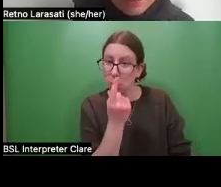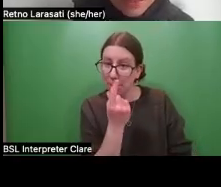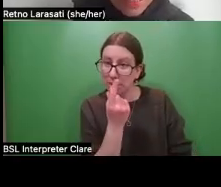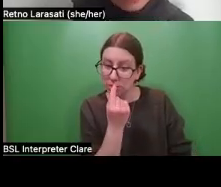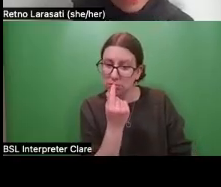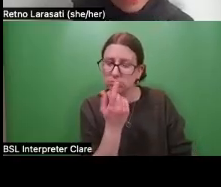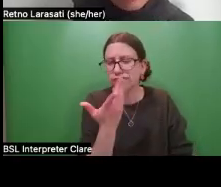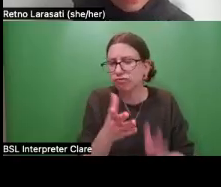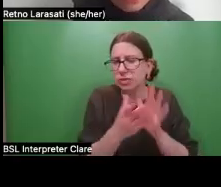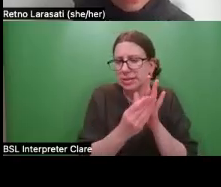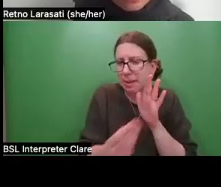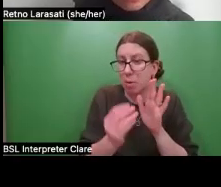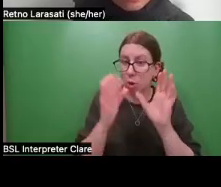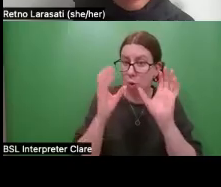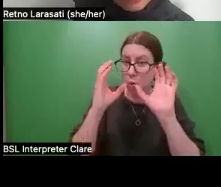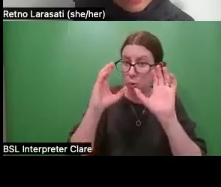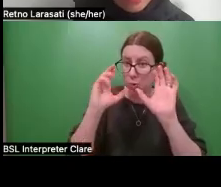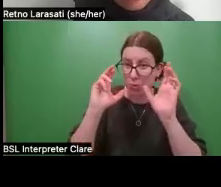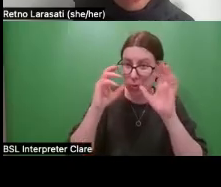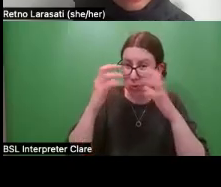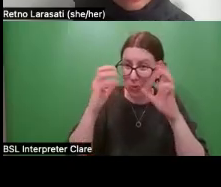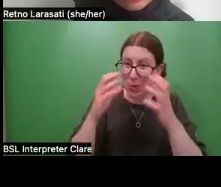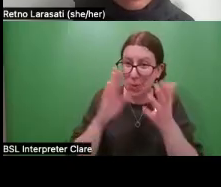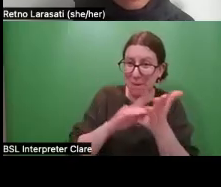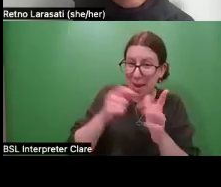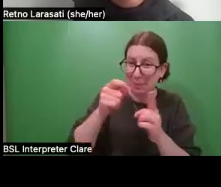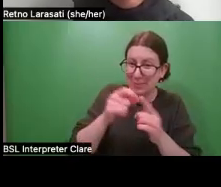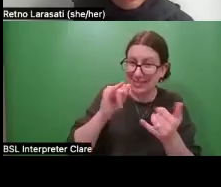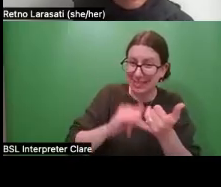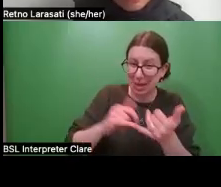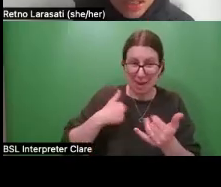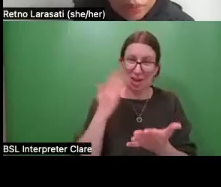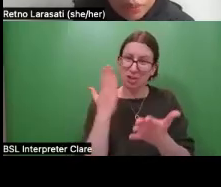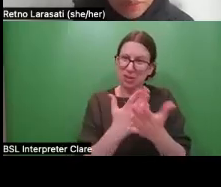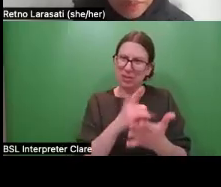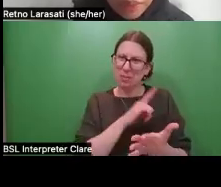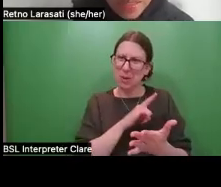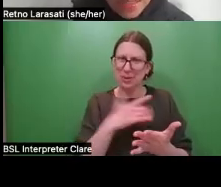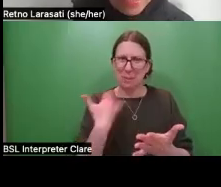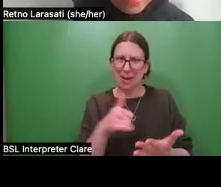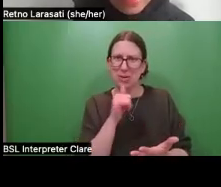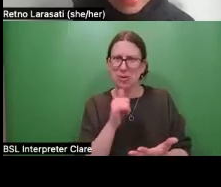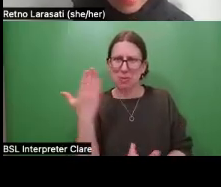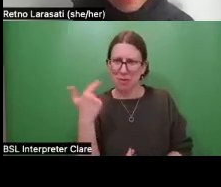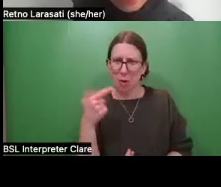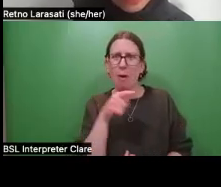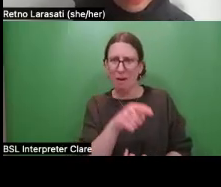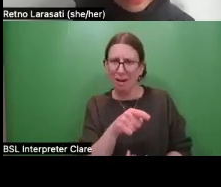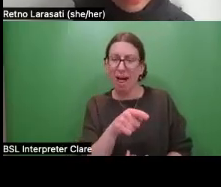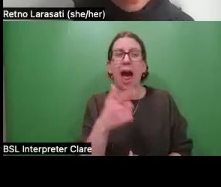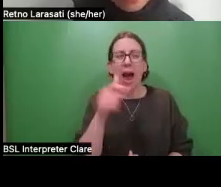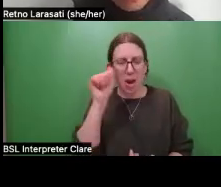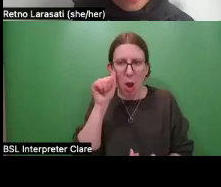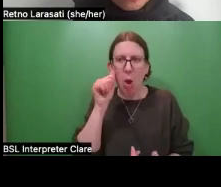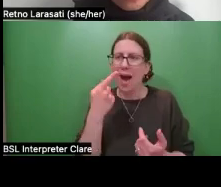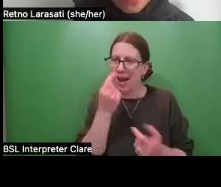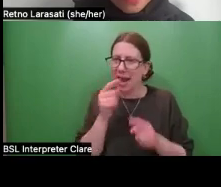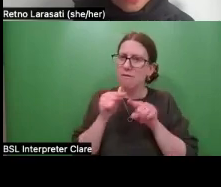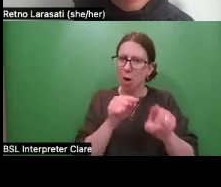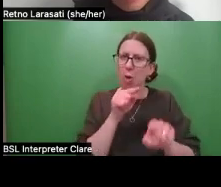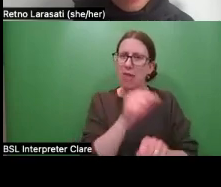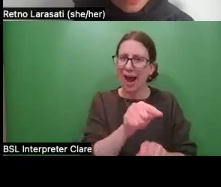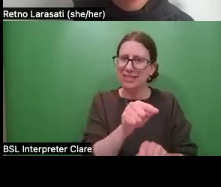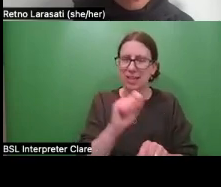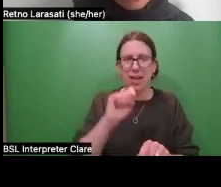Google Maps. I trust it because its direction have consistently proven correct over time. Unlike some